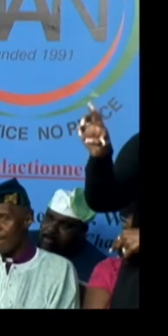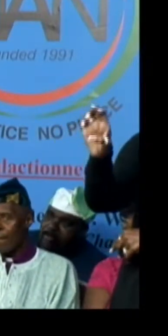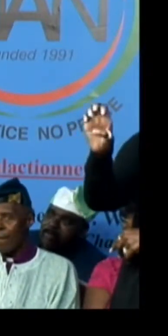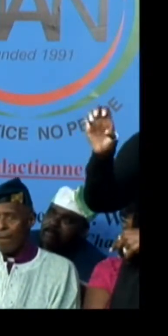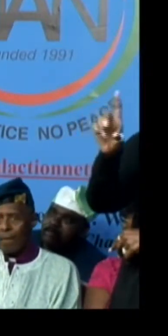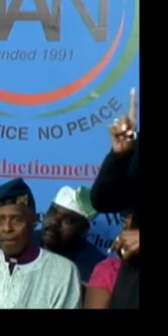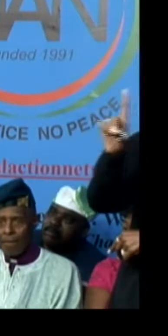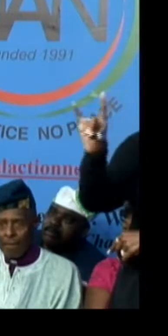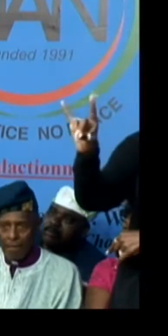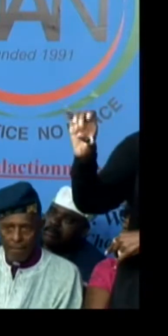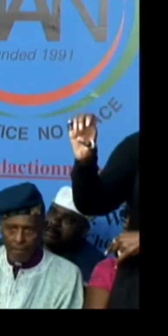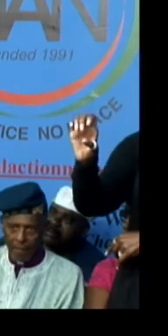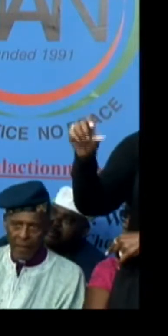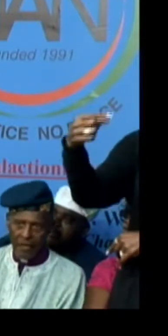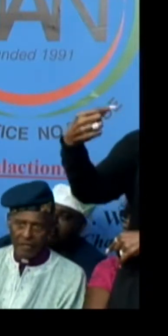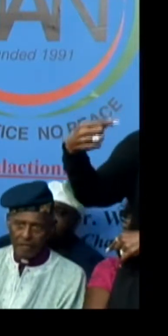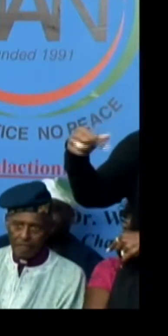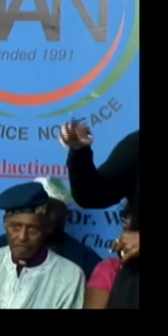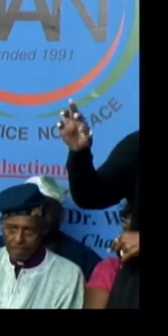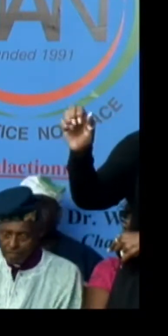That's what the Gray case was about.